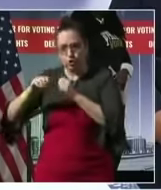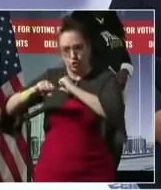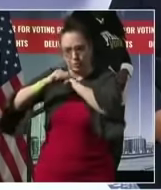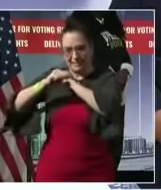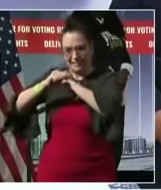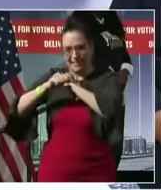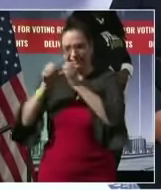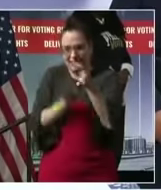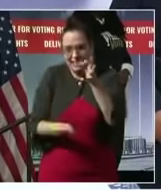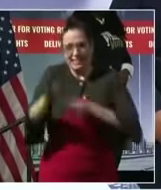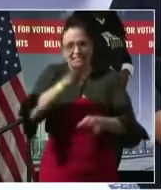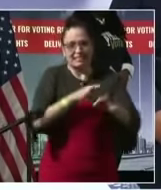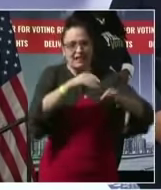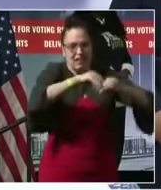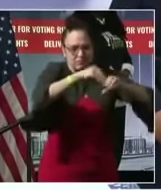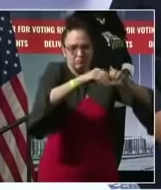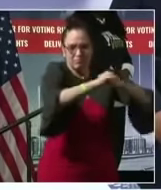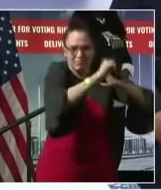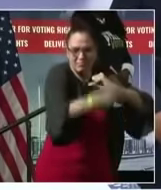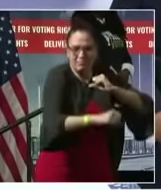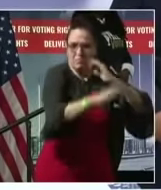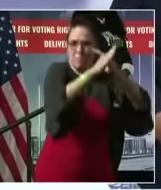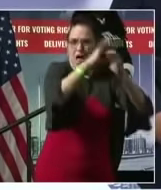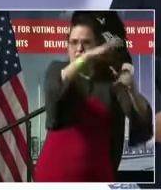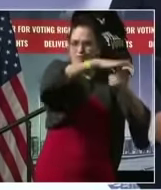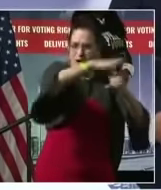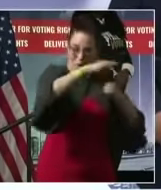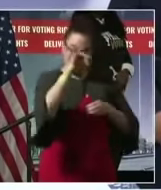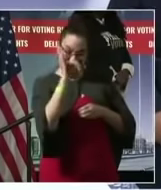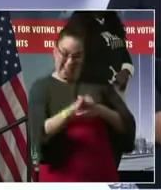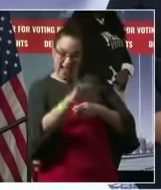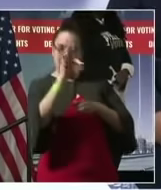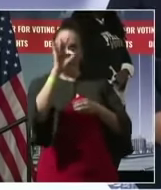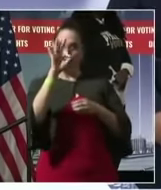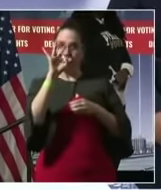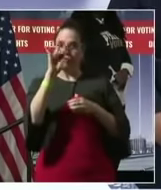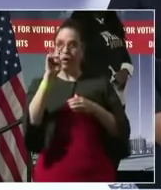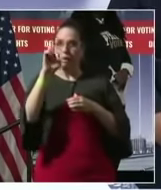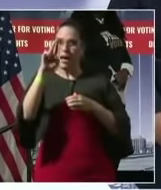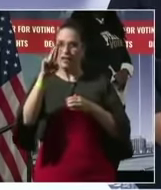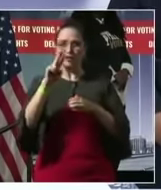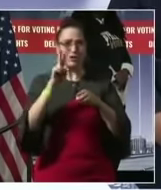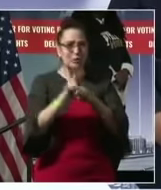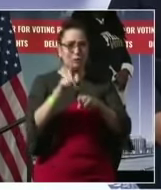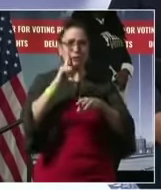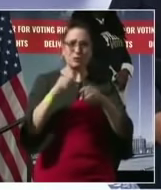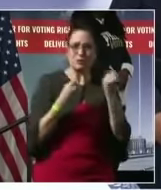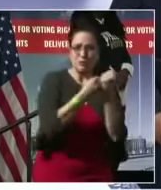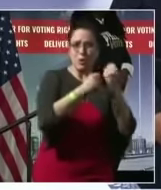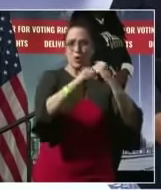uphold slavery and segregation and block progress on civil rights.